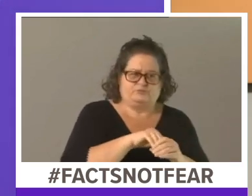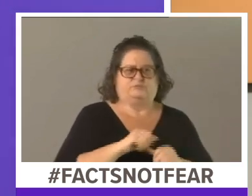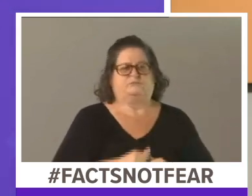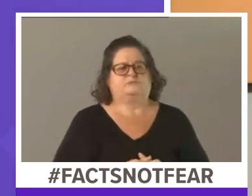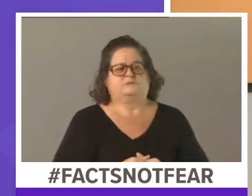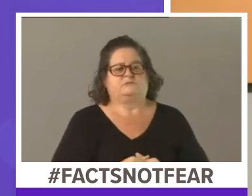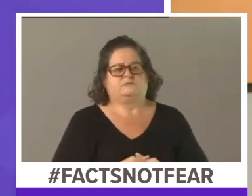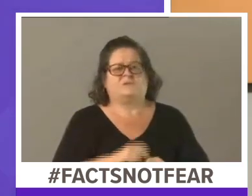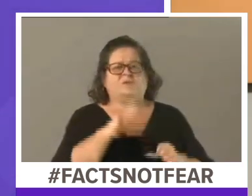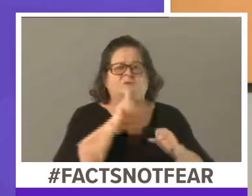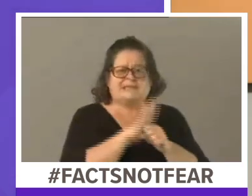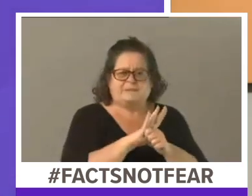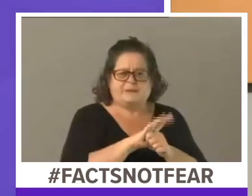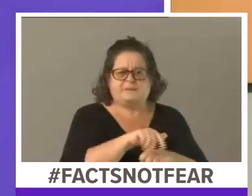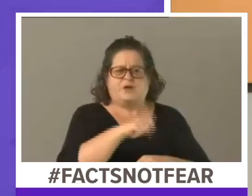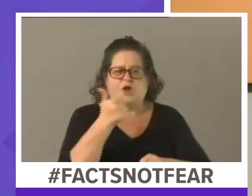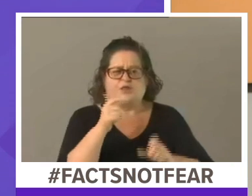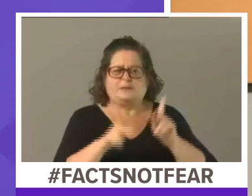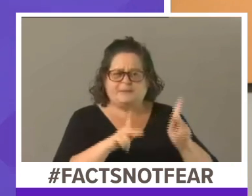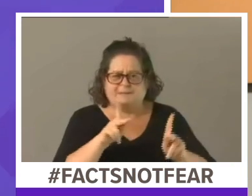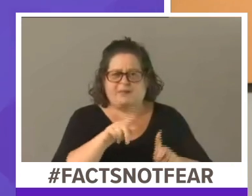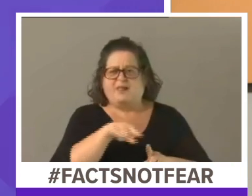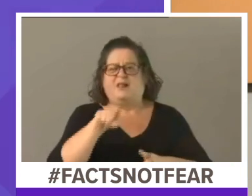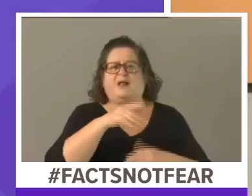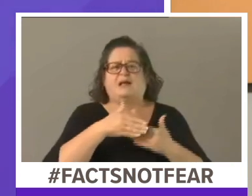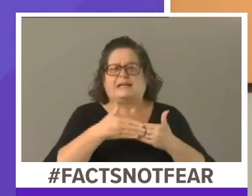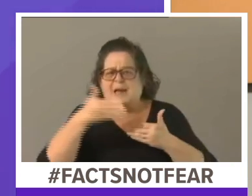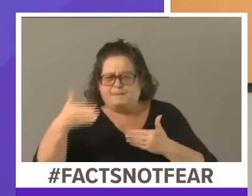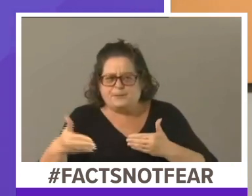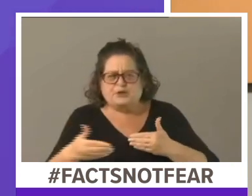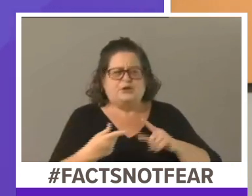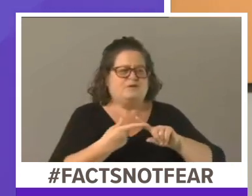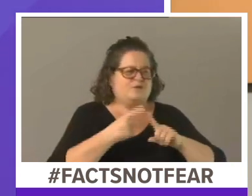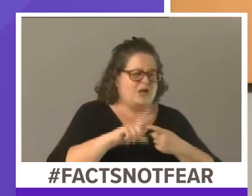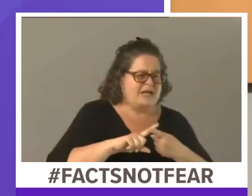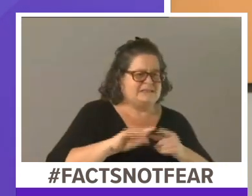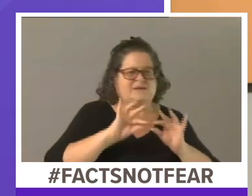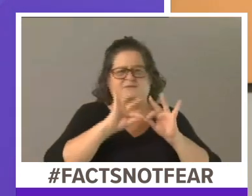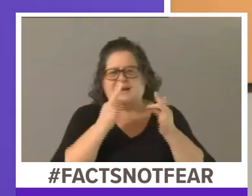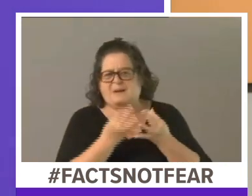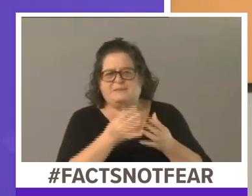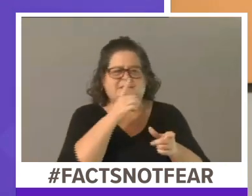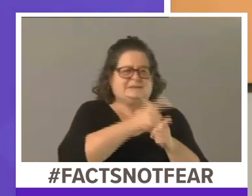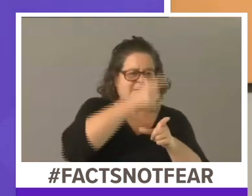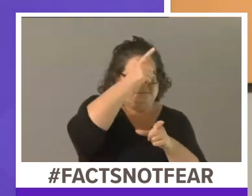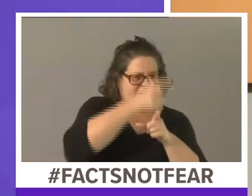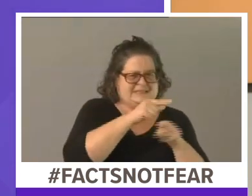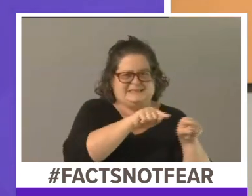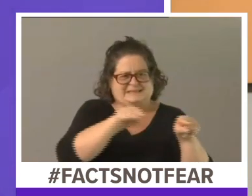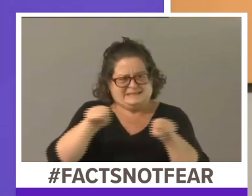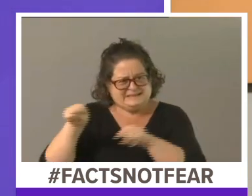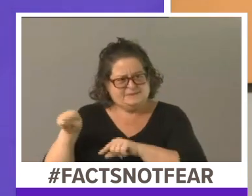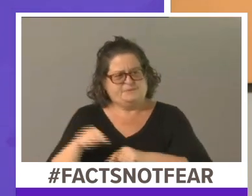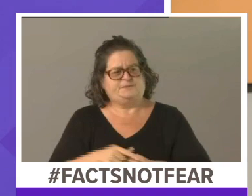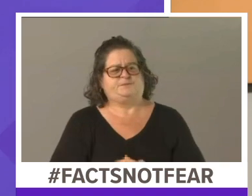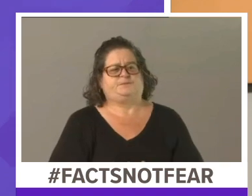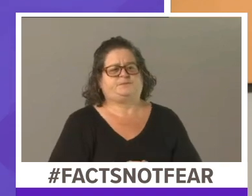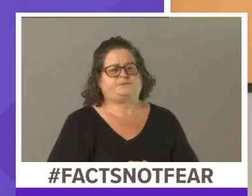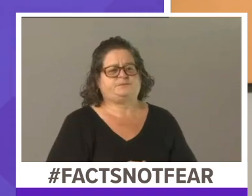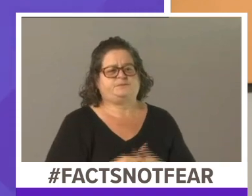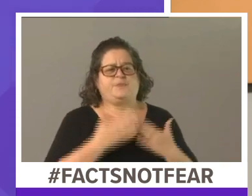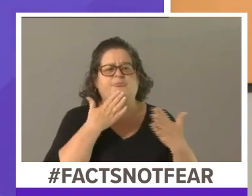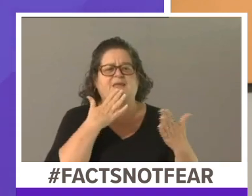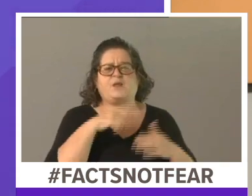So I want to begin with a thank you to everyone, but specifically to those folks in the